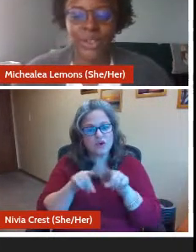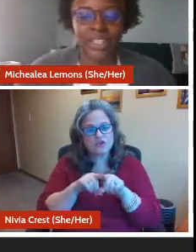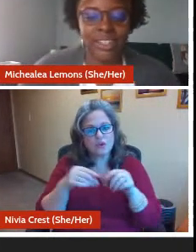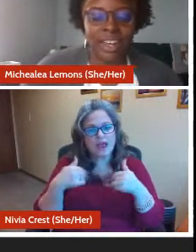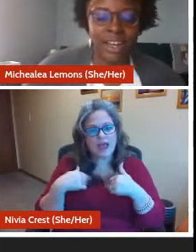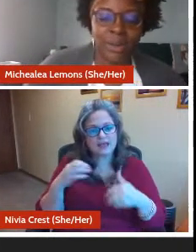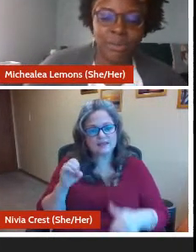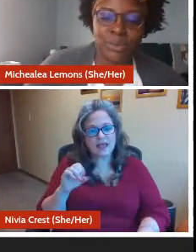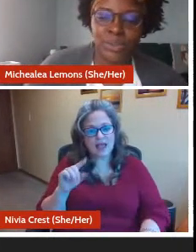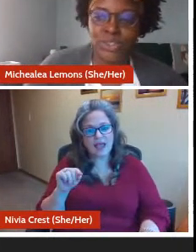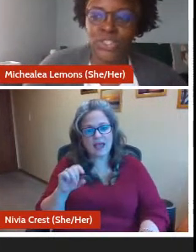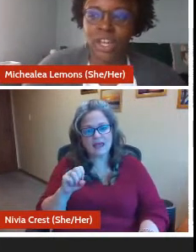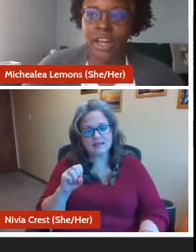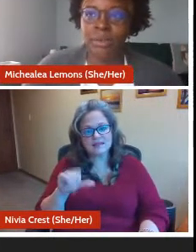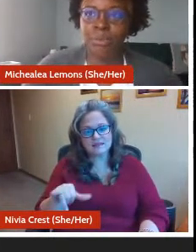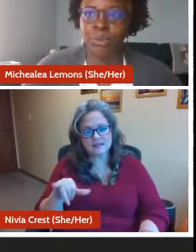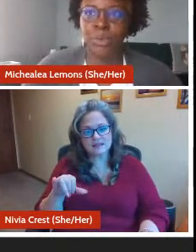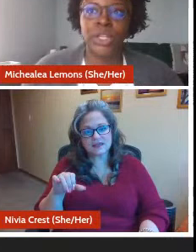so where you can